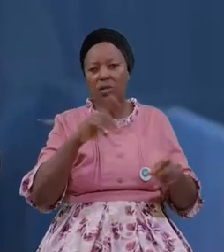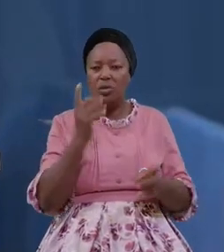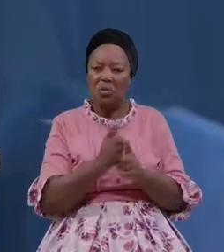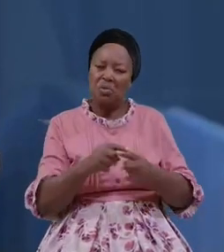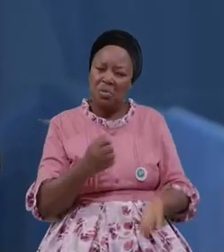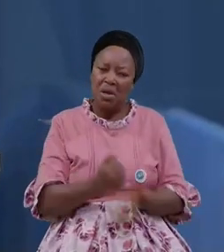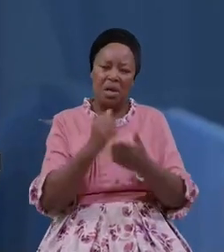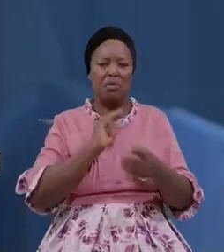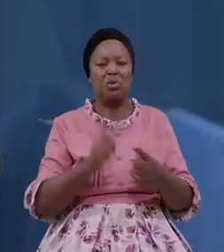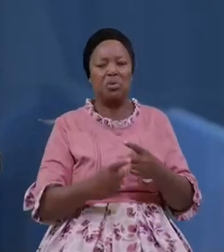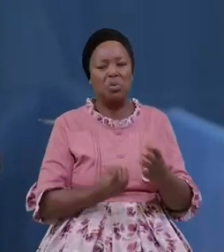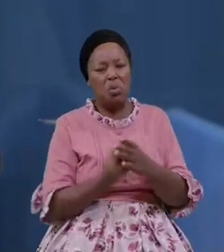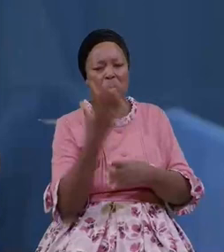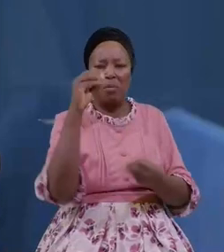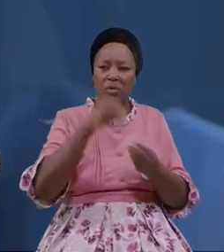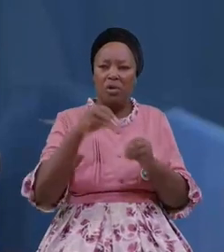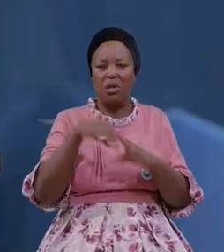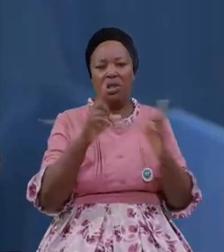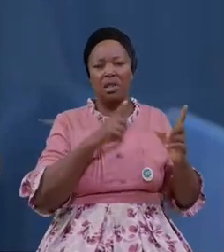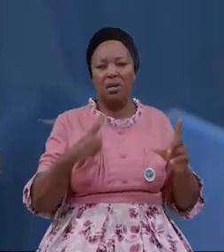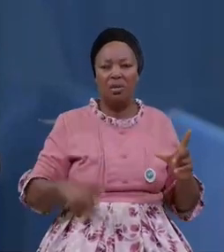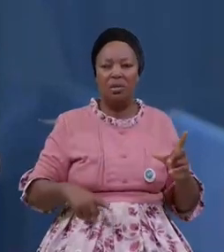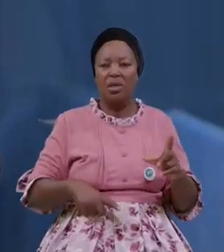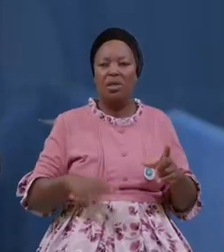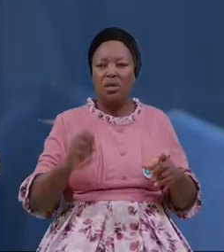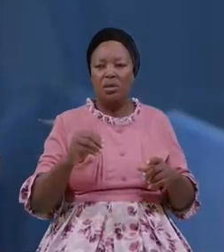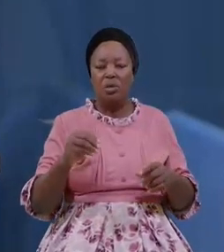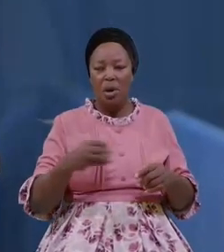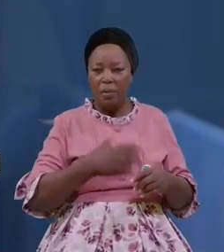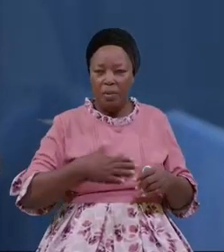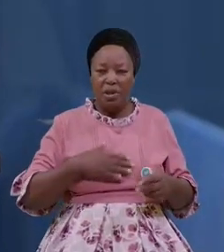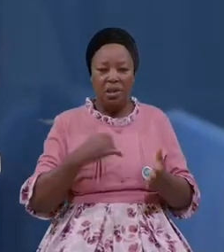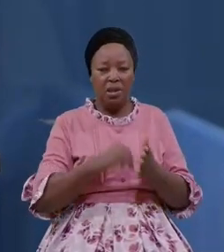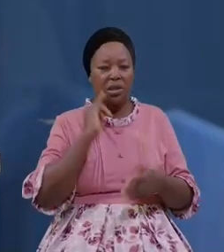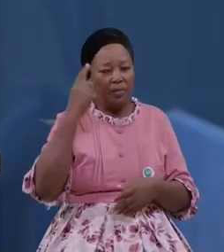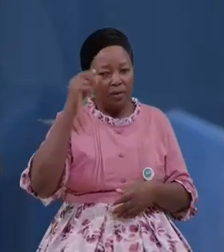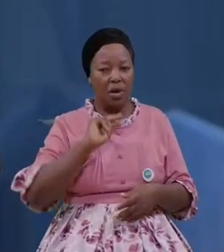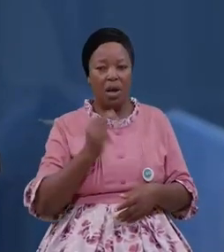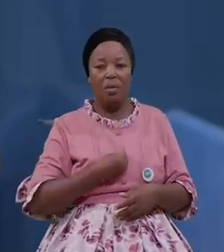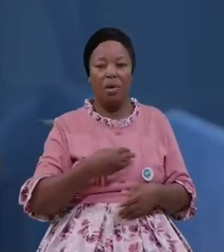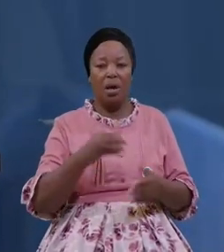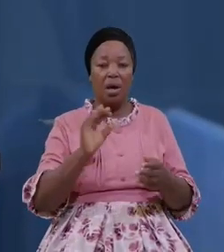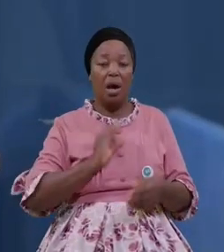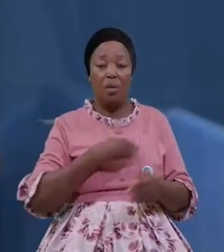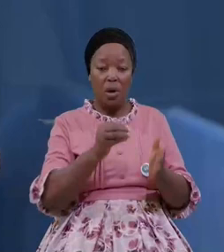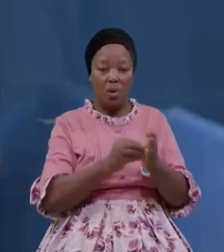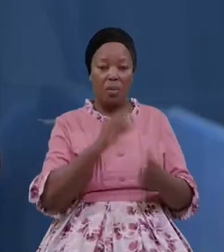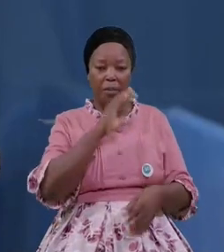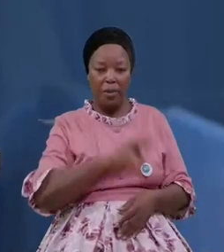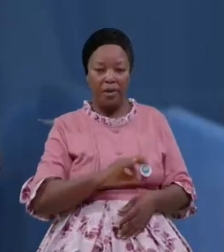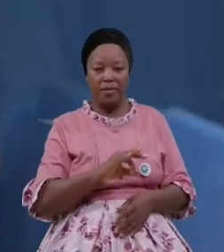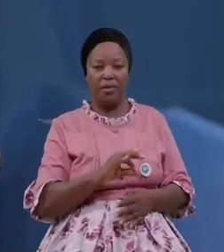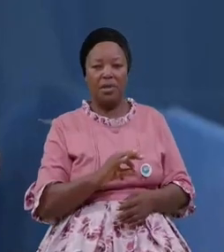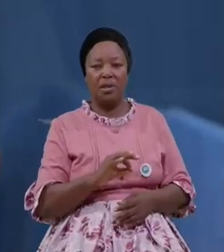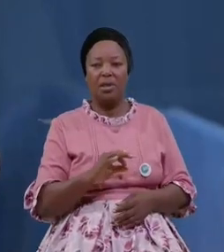global is out of C i mean the world is out of course that's why is is here now in evolving